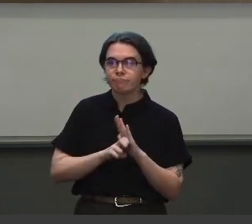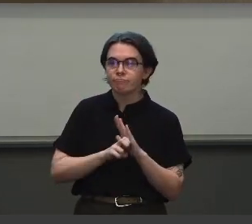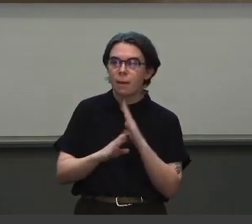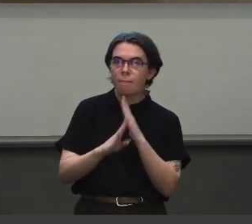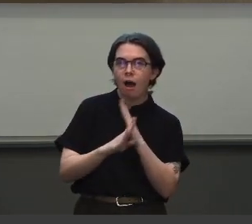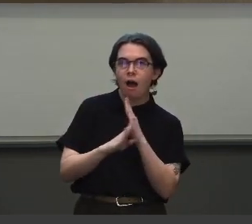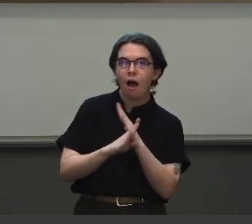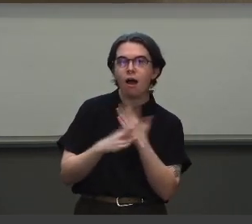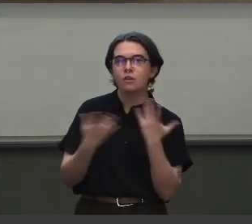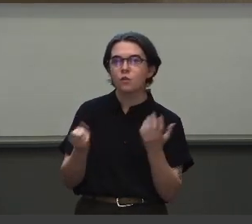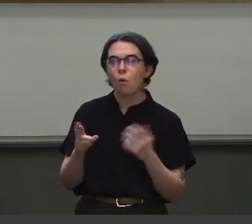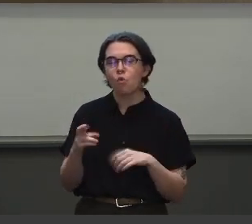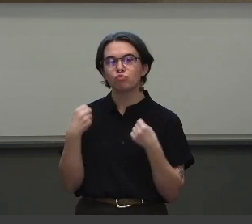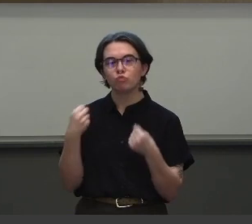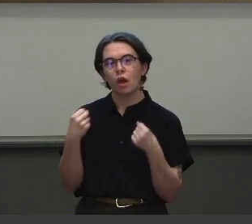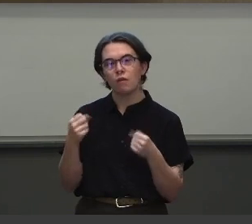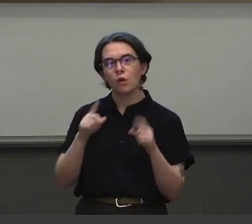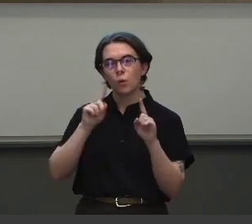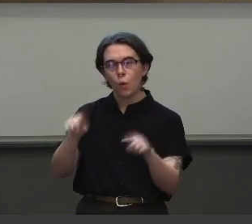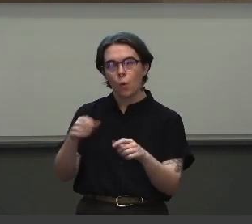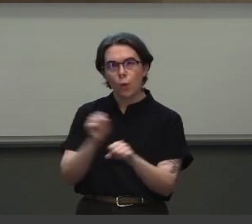we're commuting to work in our car,